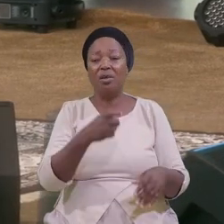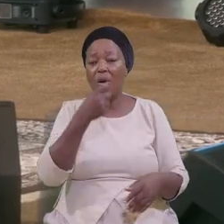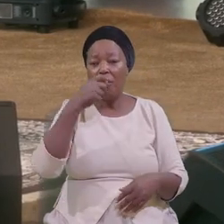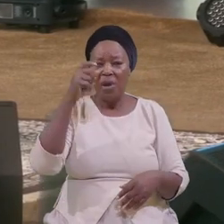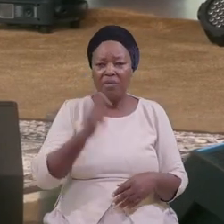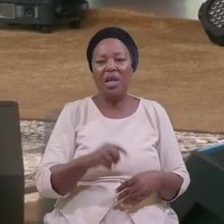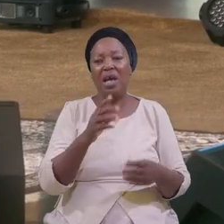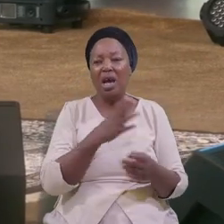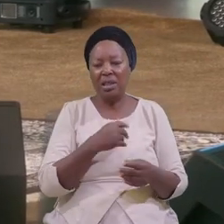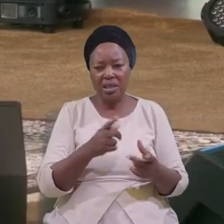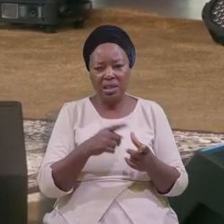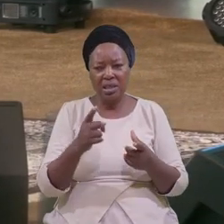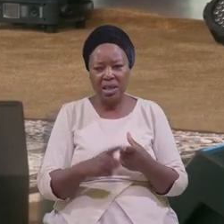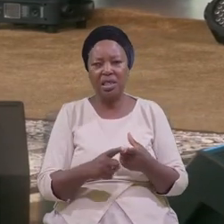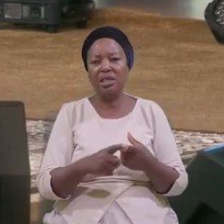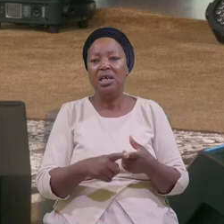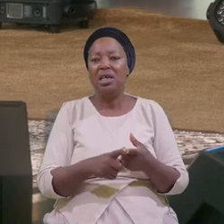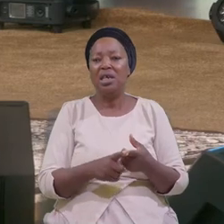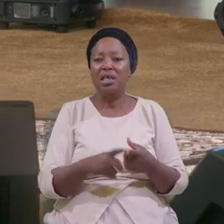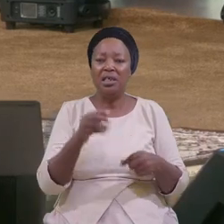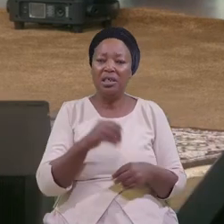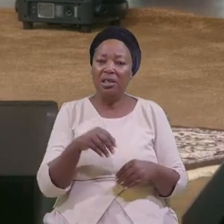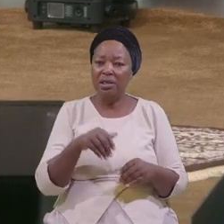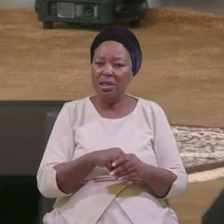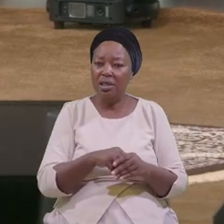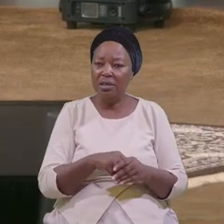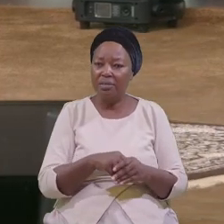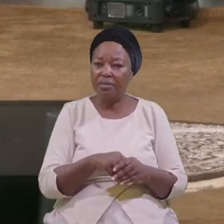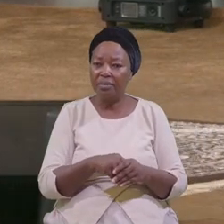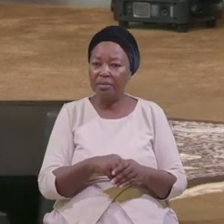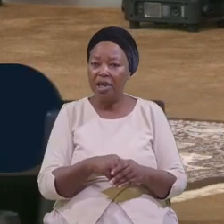provision in the Passover. There are three things we're looking at.